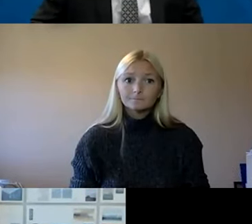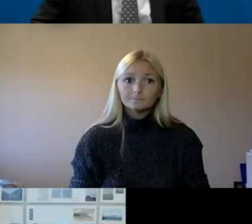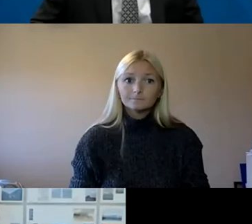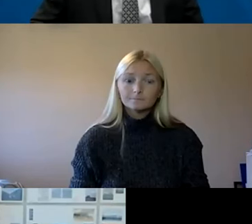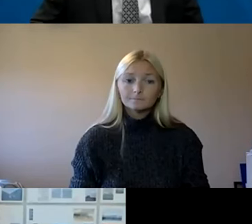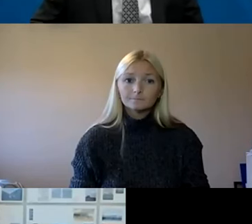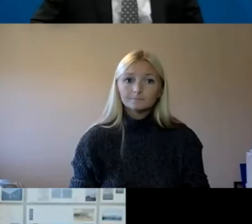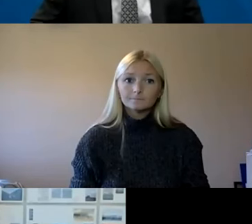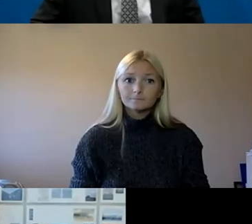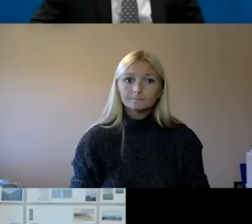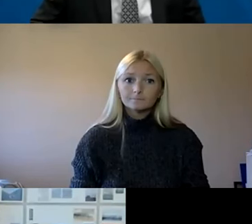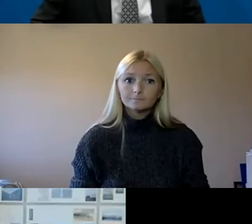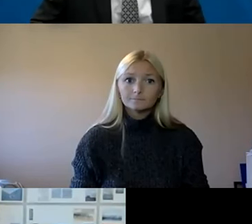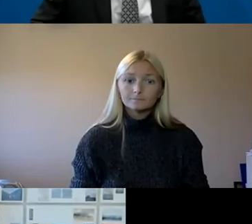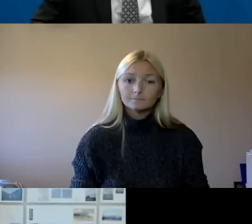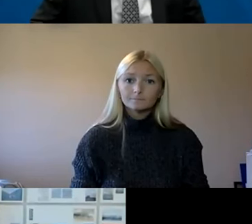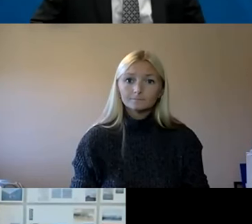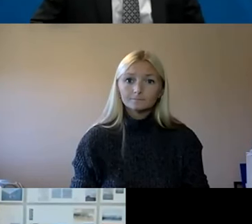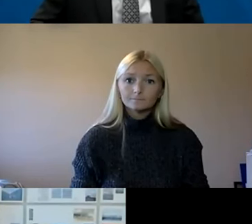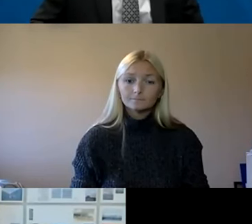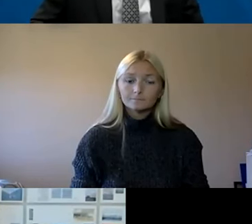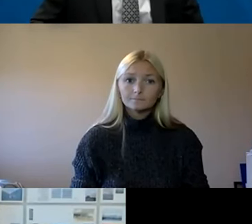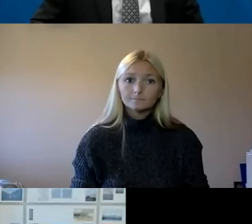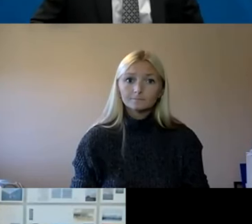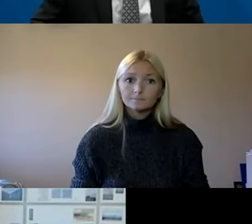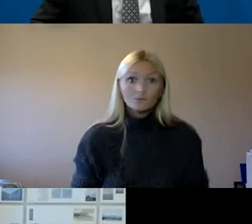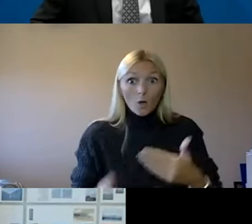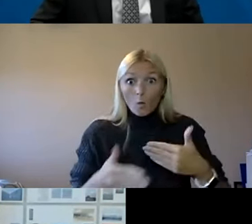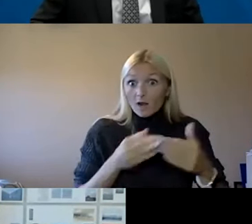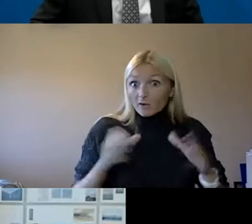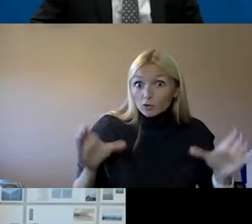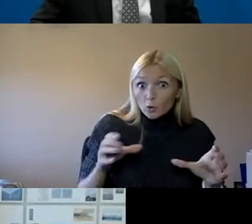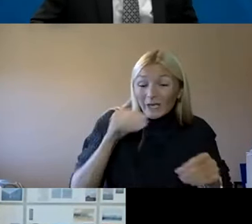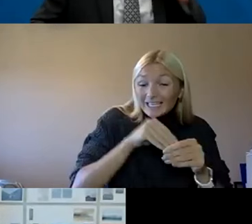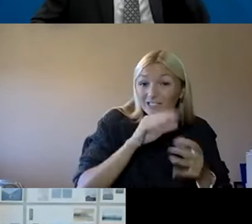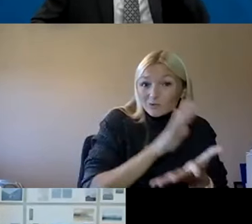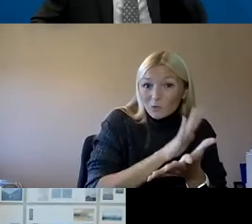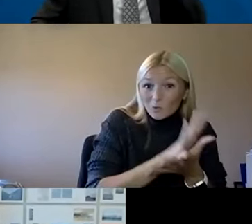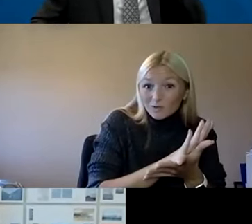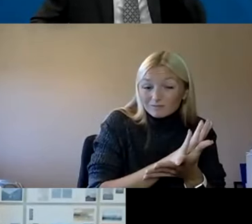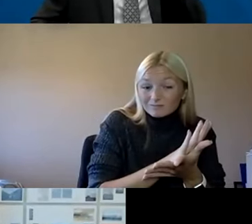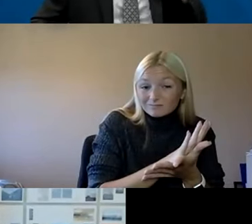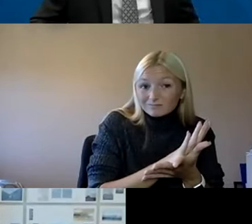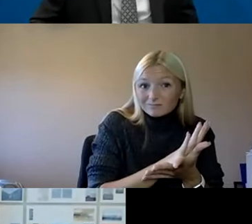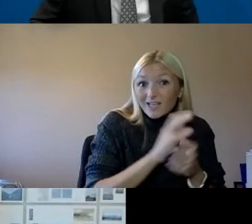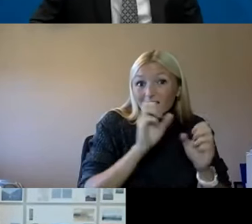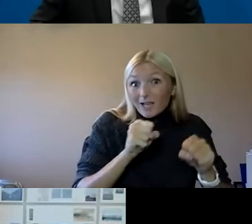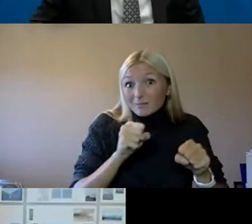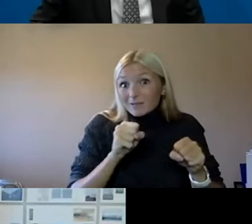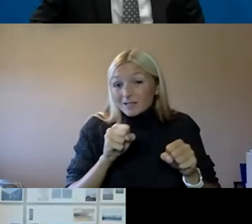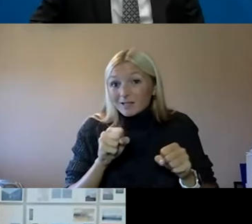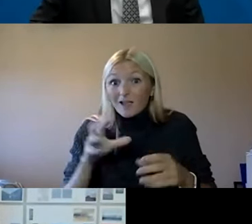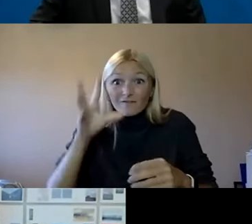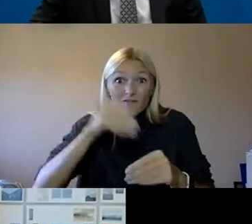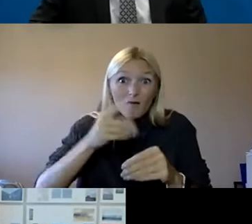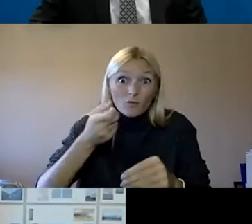the boundaries of the school. So whatever we do in a school, it can be more relevant or less relevant, but it doesn't